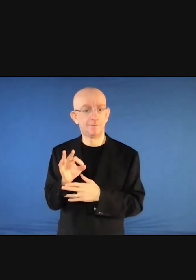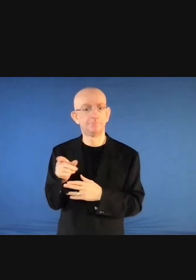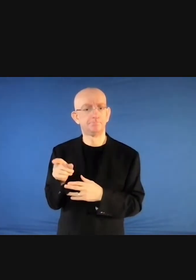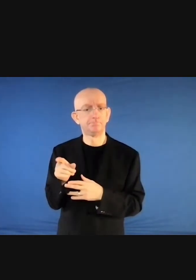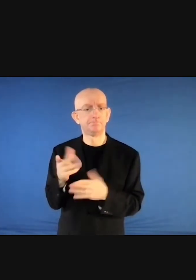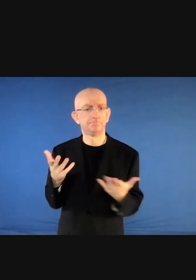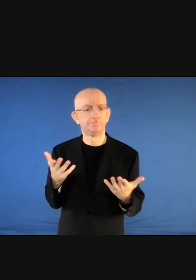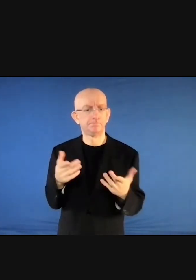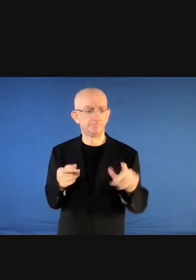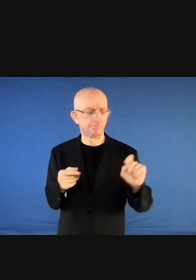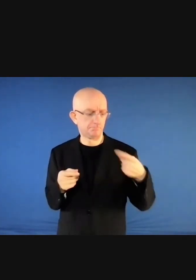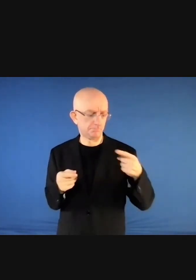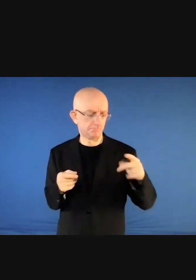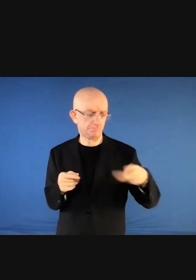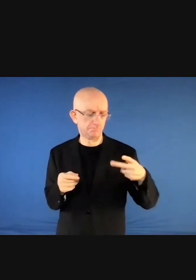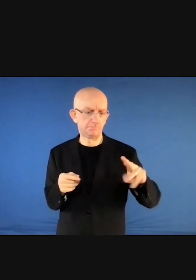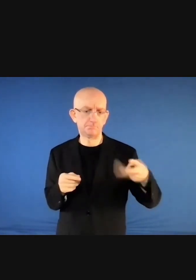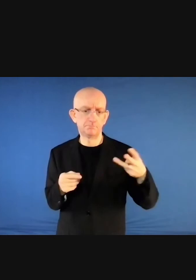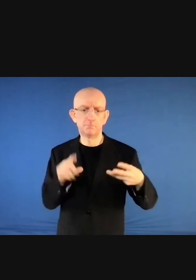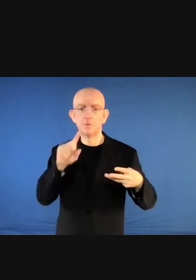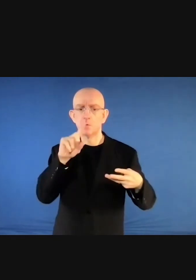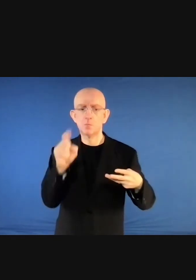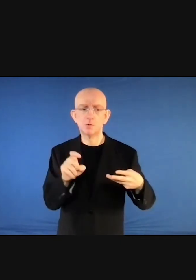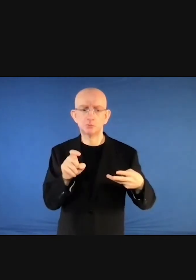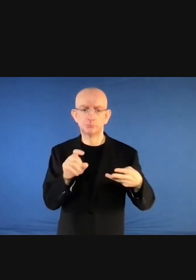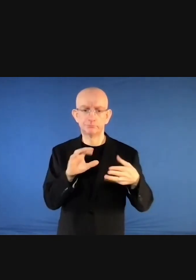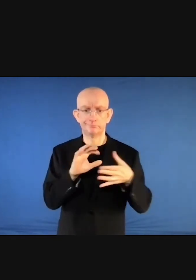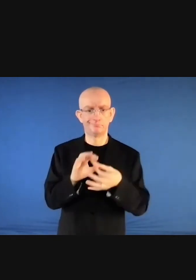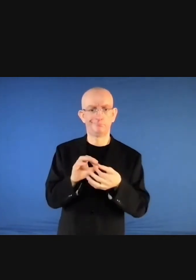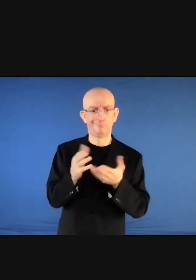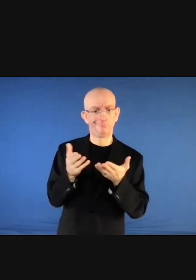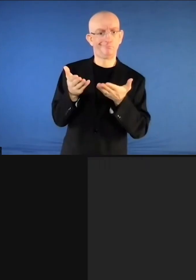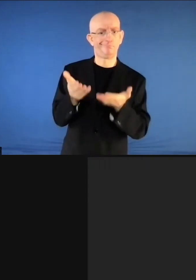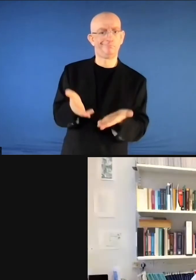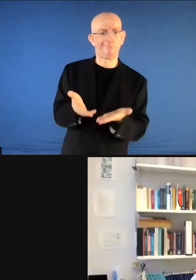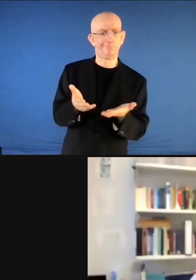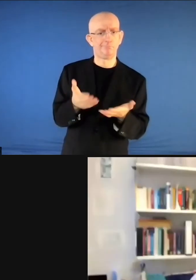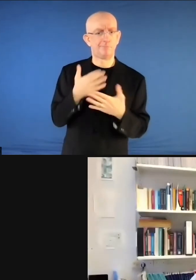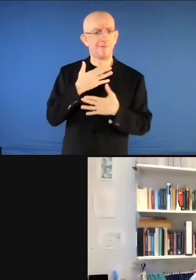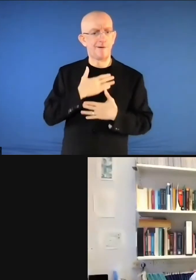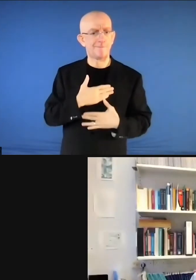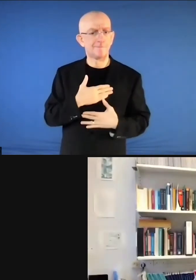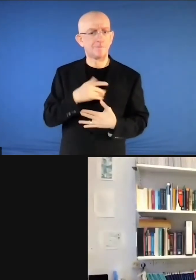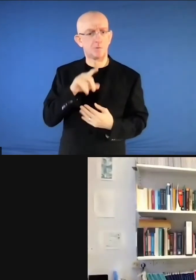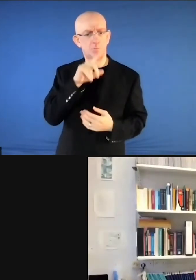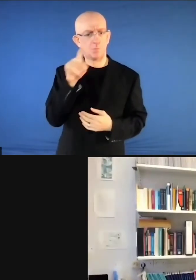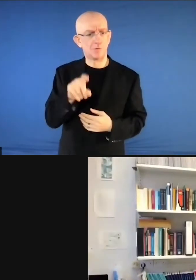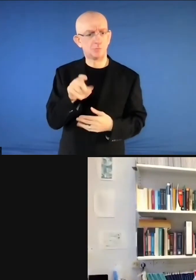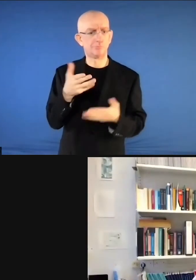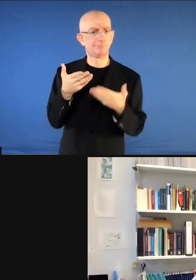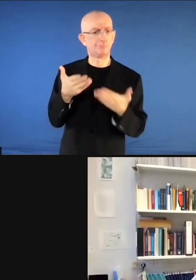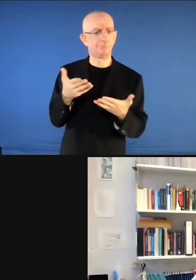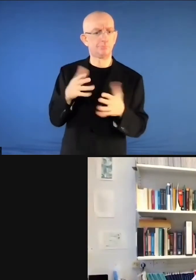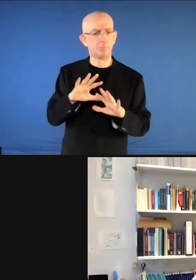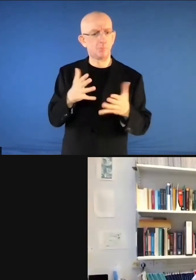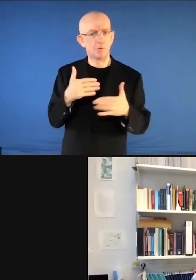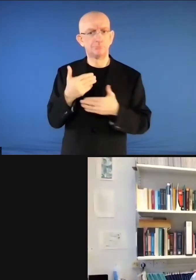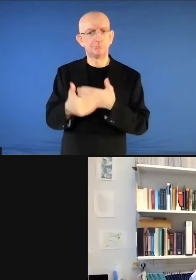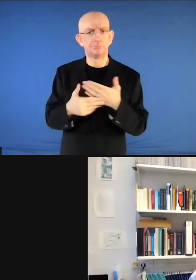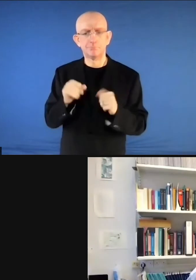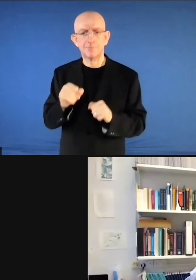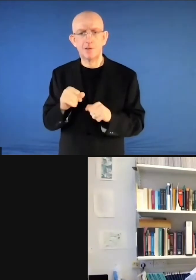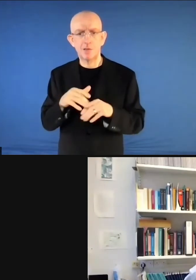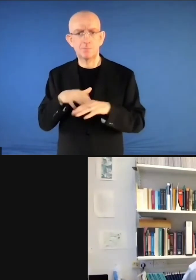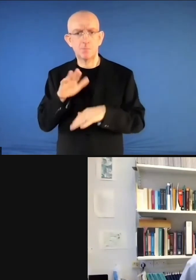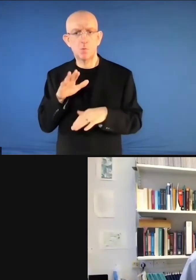you specifically for some more practical input on how to prepare